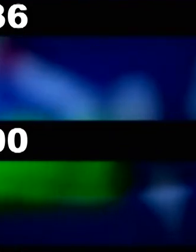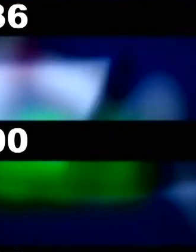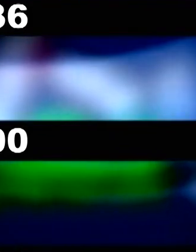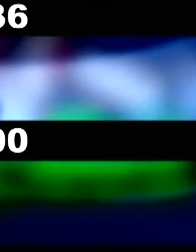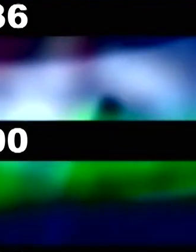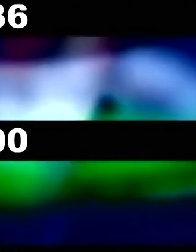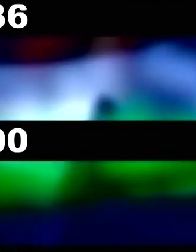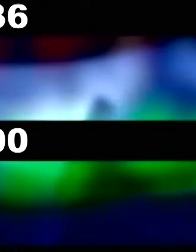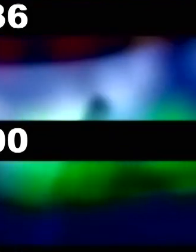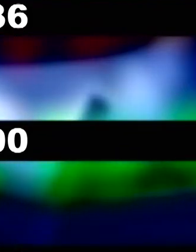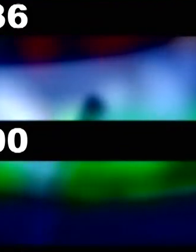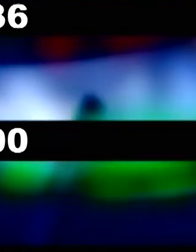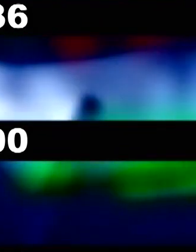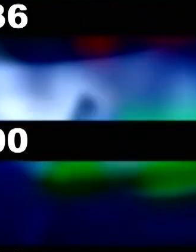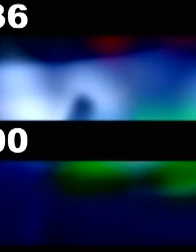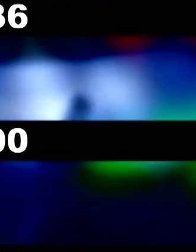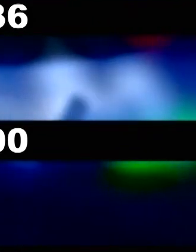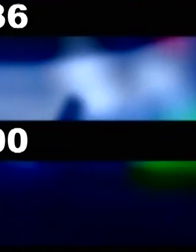with